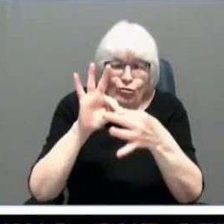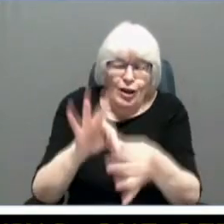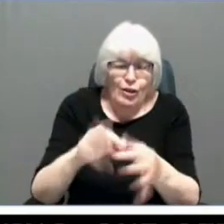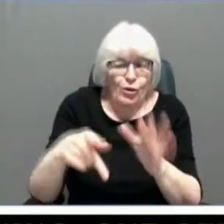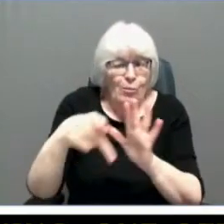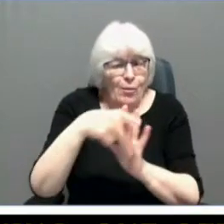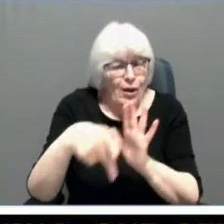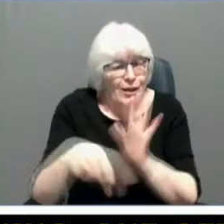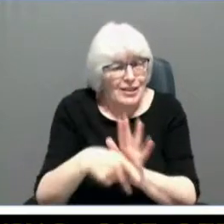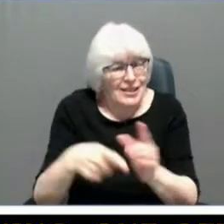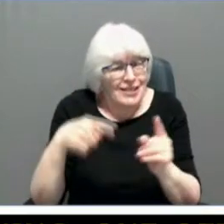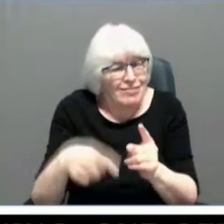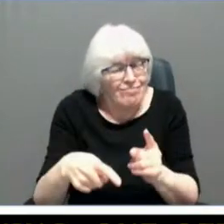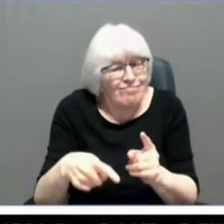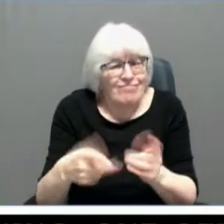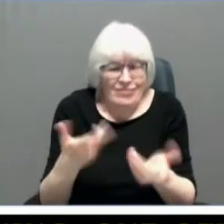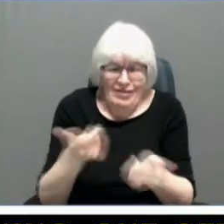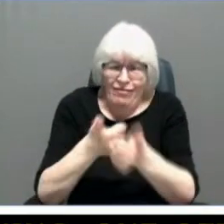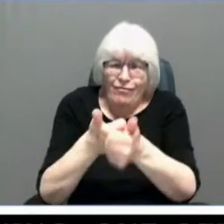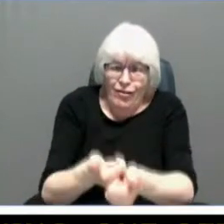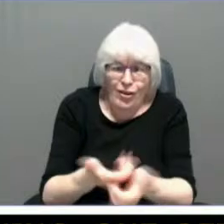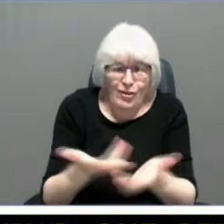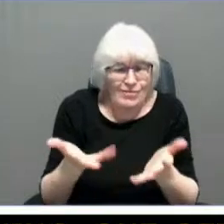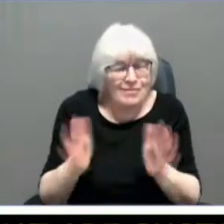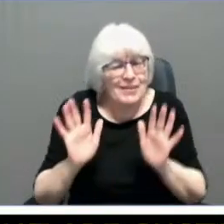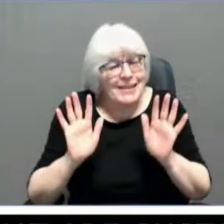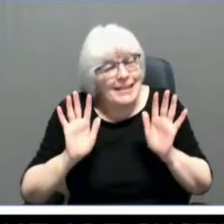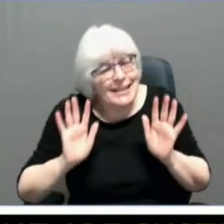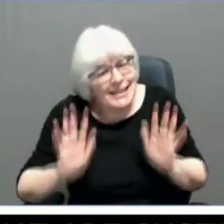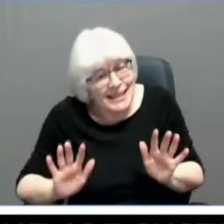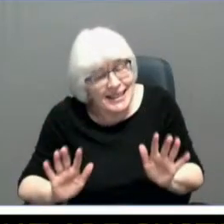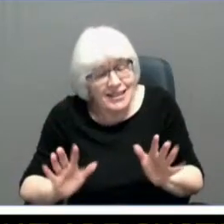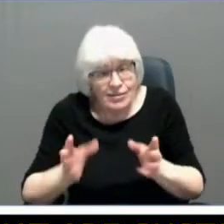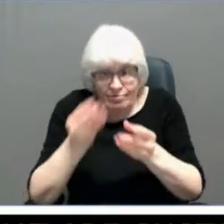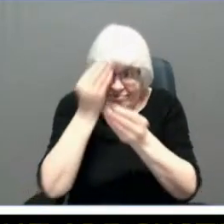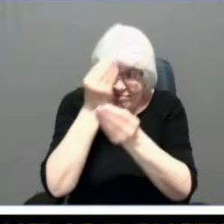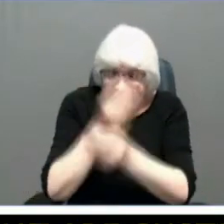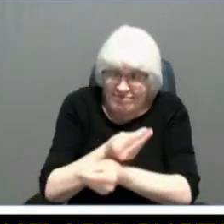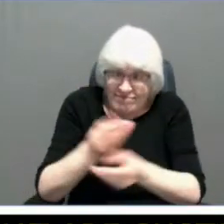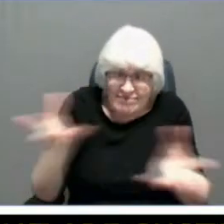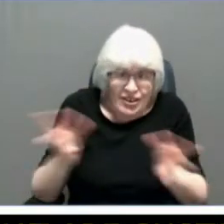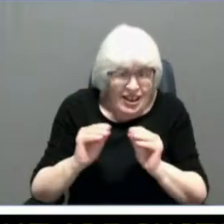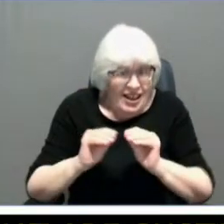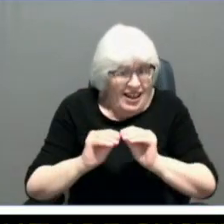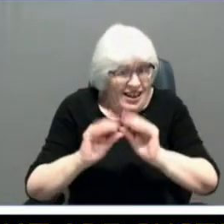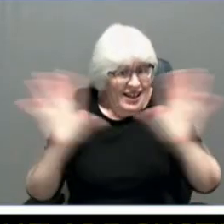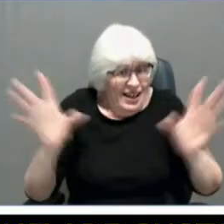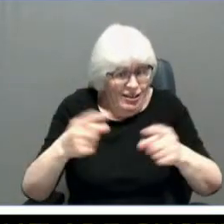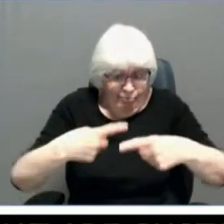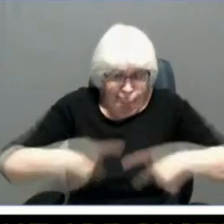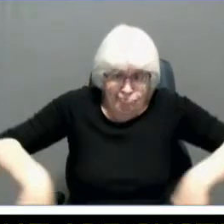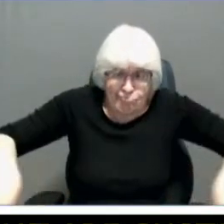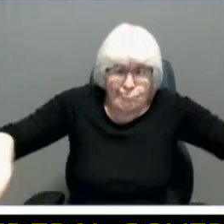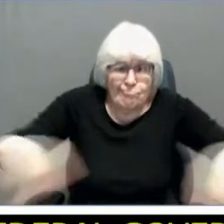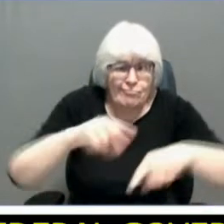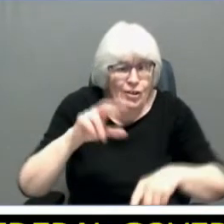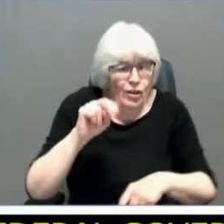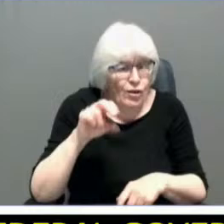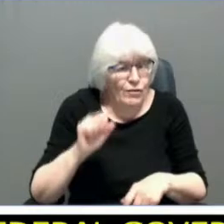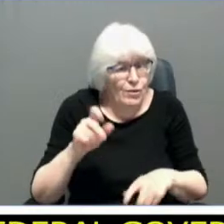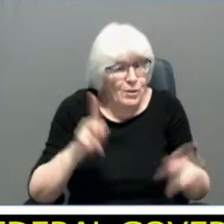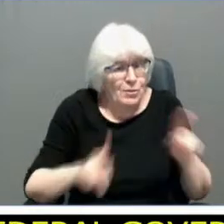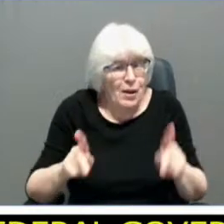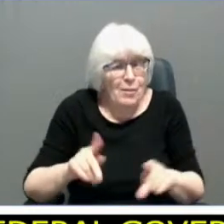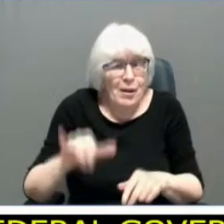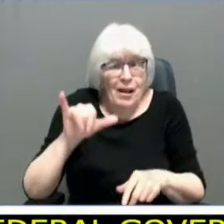but I want to be very, very clear with Nova Scotians in particular that this is a worldwide thing. Their